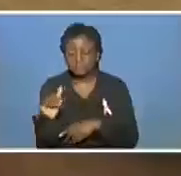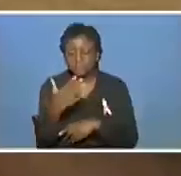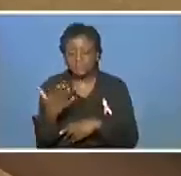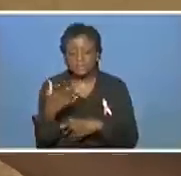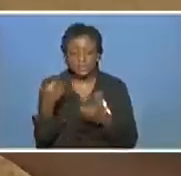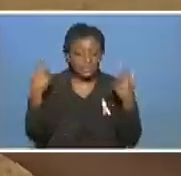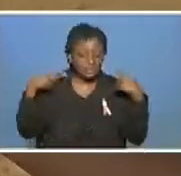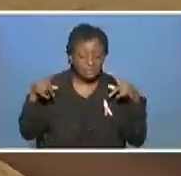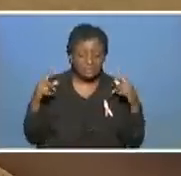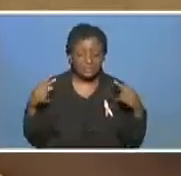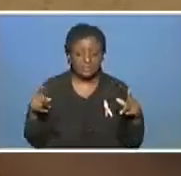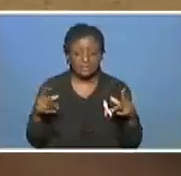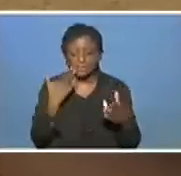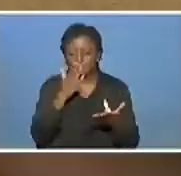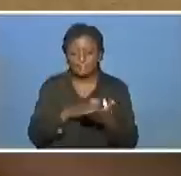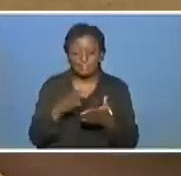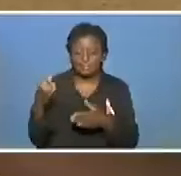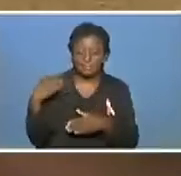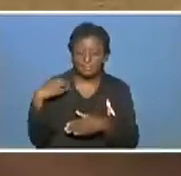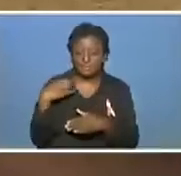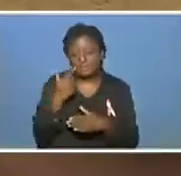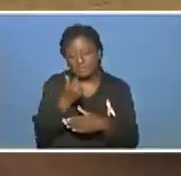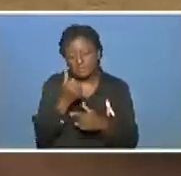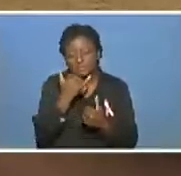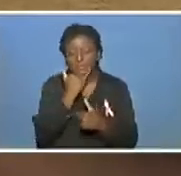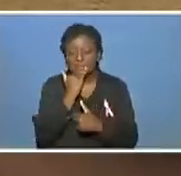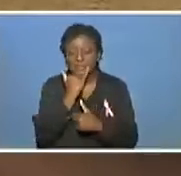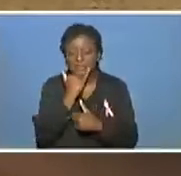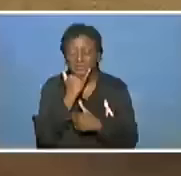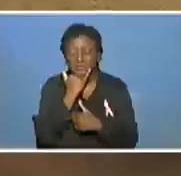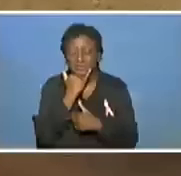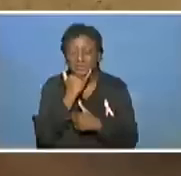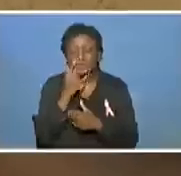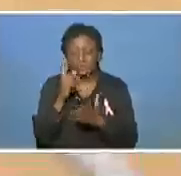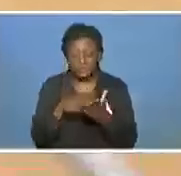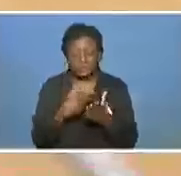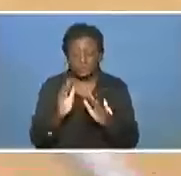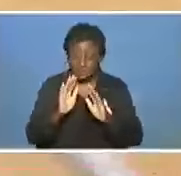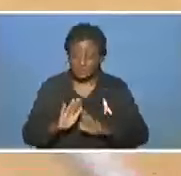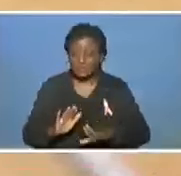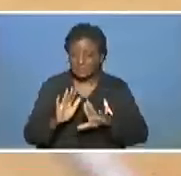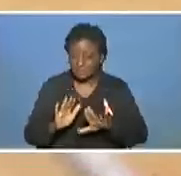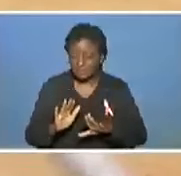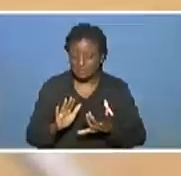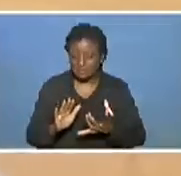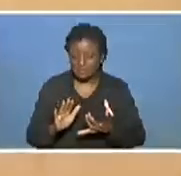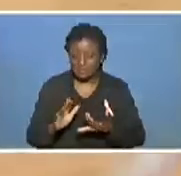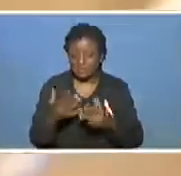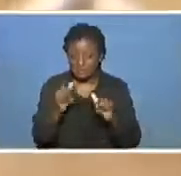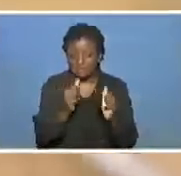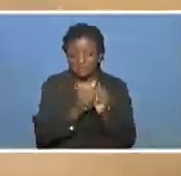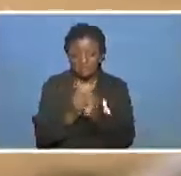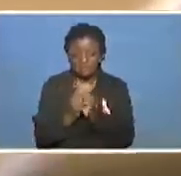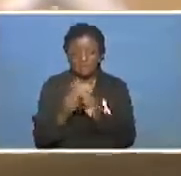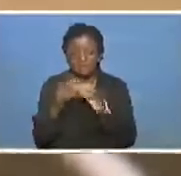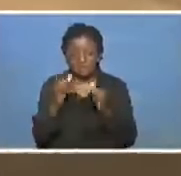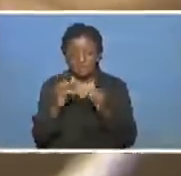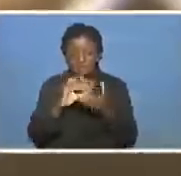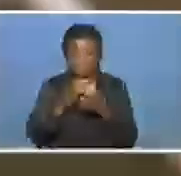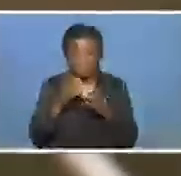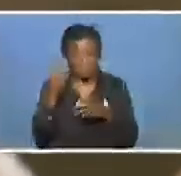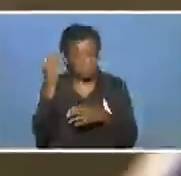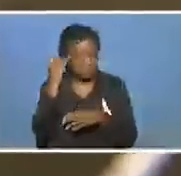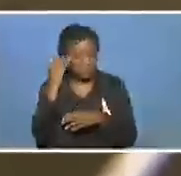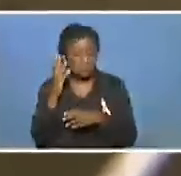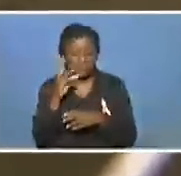bad coaching, little mistakes on everybody's part, but once we settle down and once we come together and play the ball, we know we can play. Team can beat